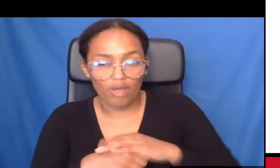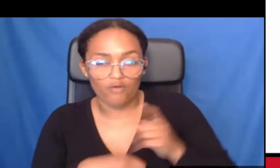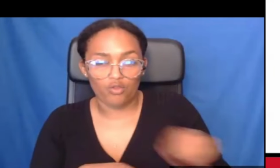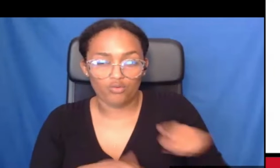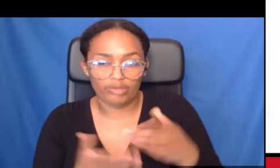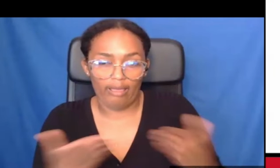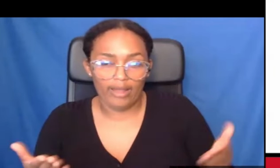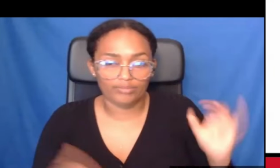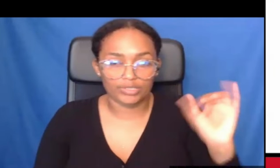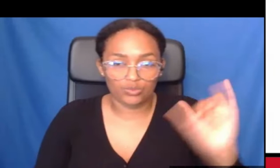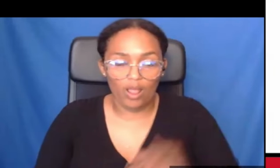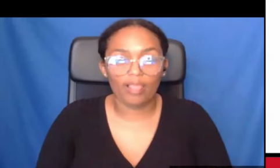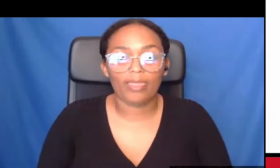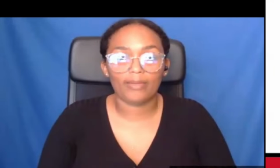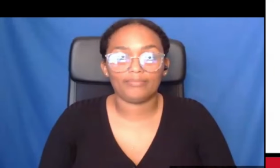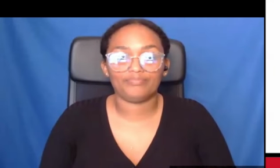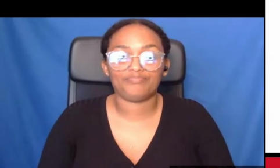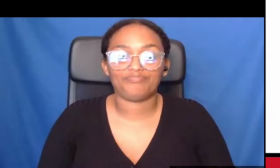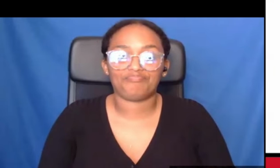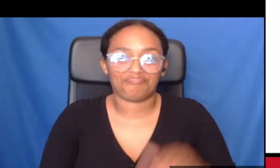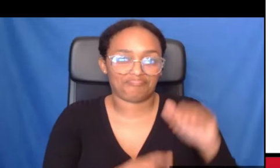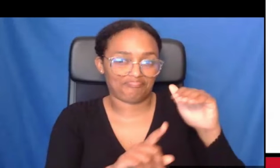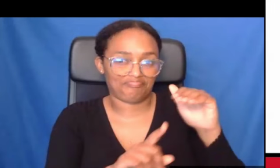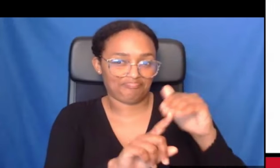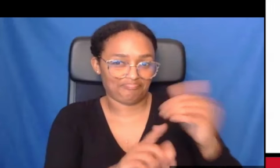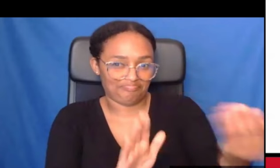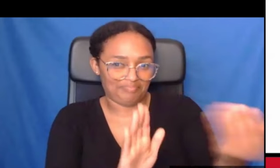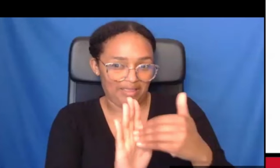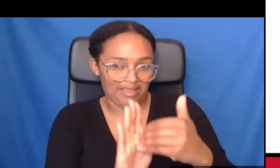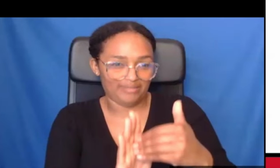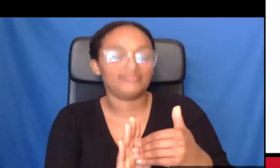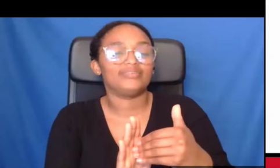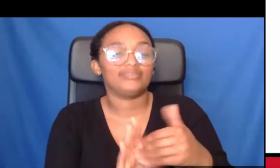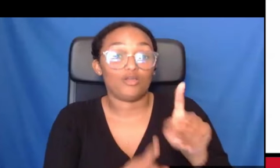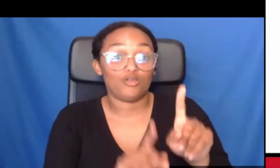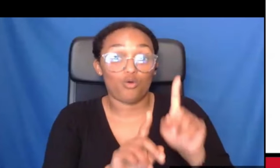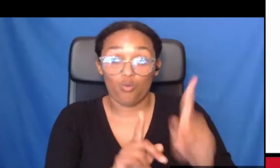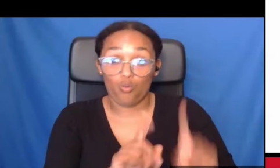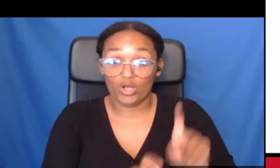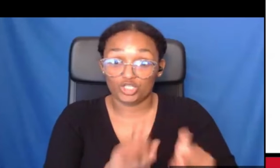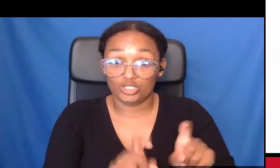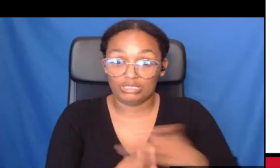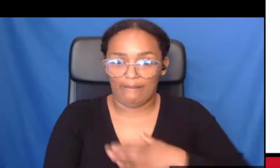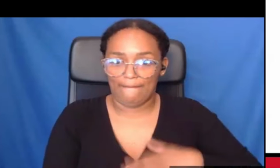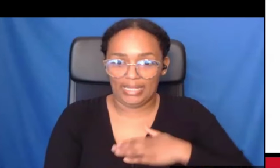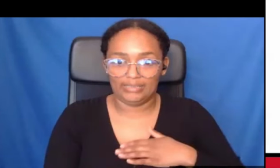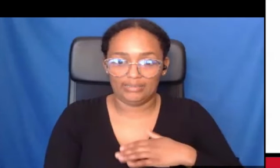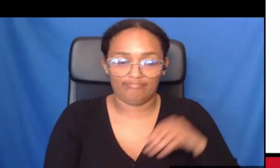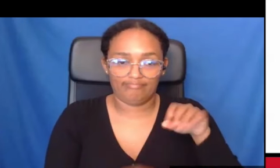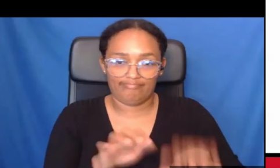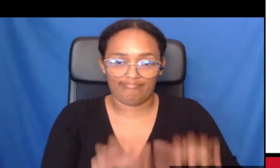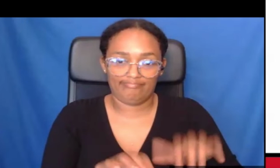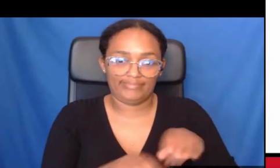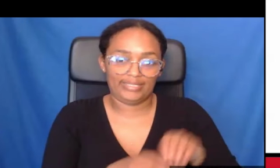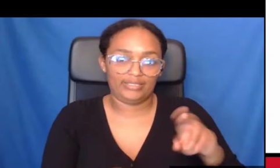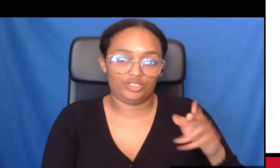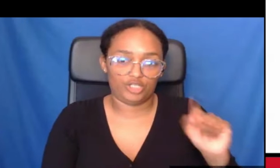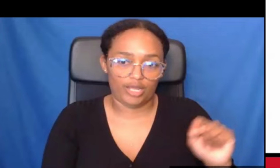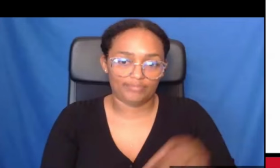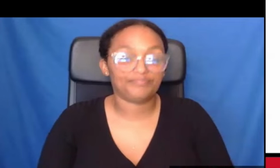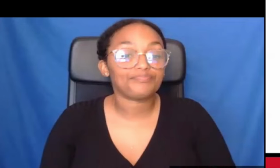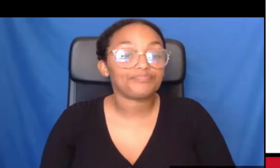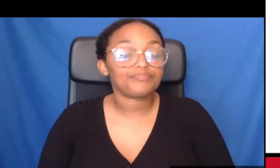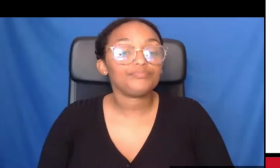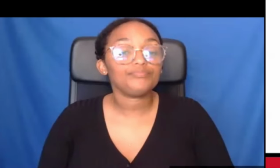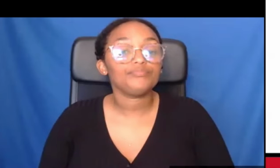Reminder to put questions in the chat. Okay. The next question is, what type of insurance do you need for